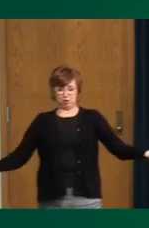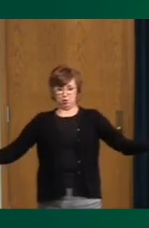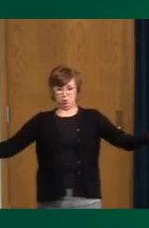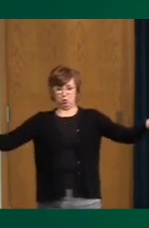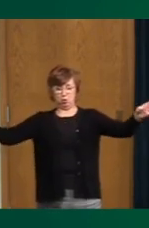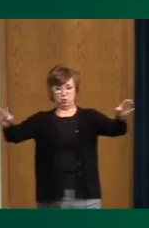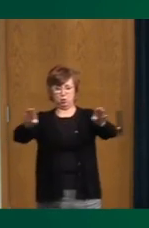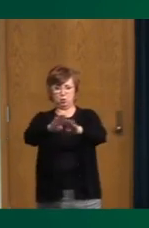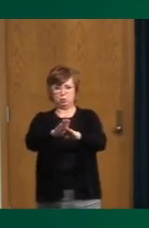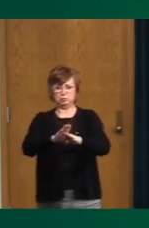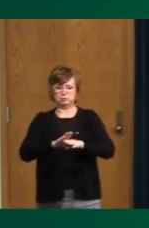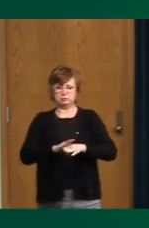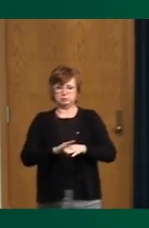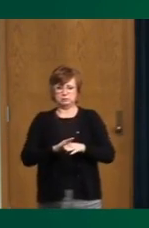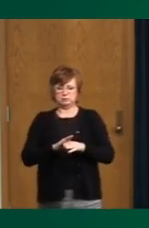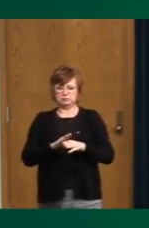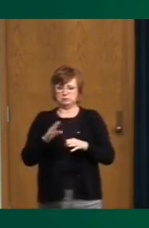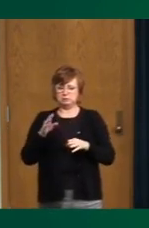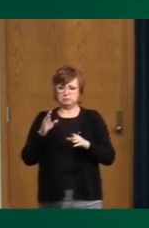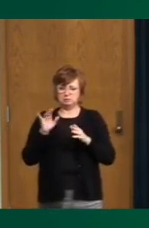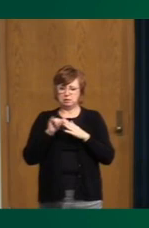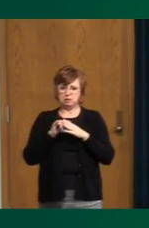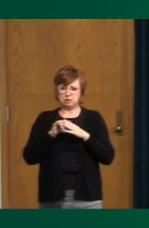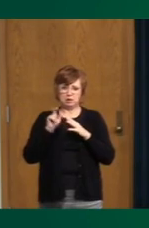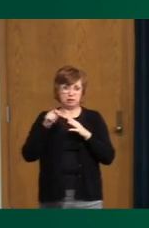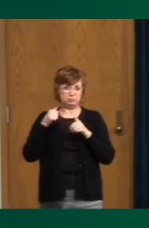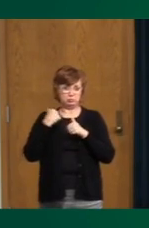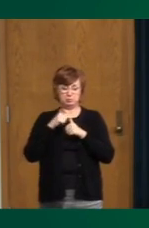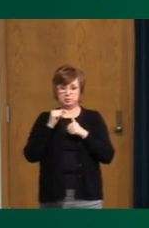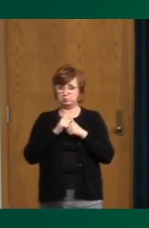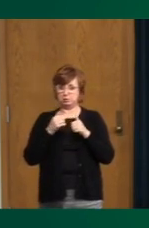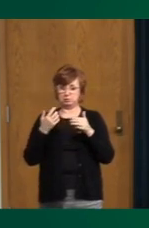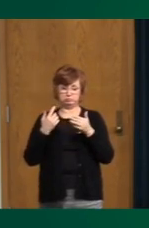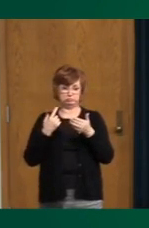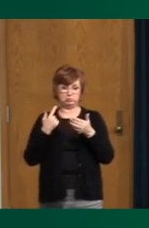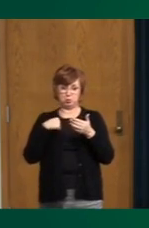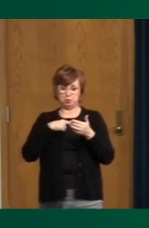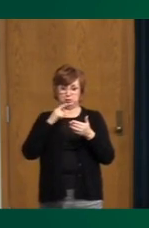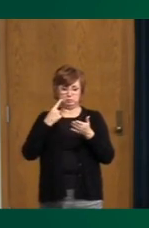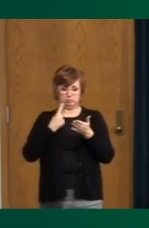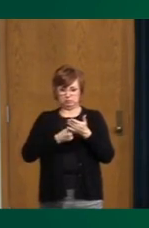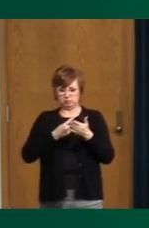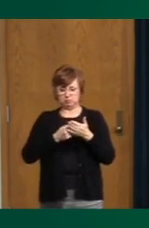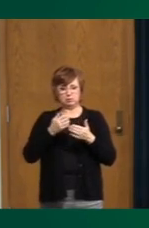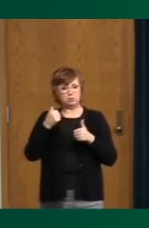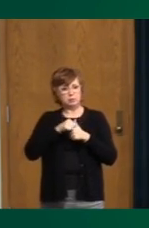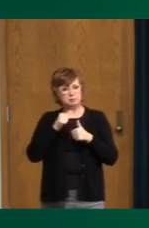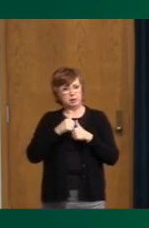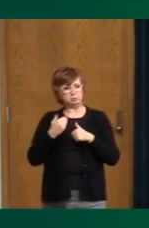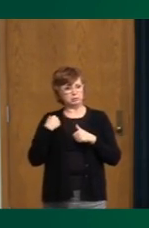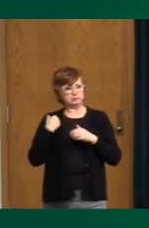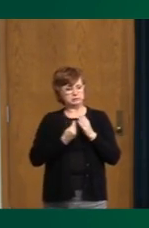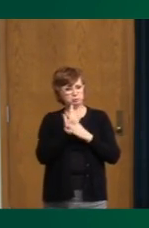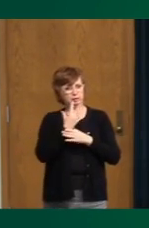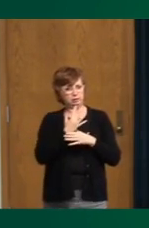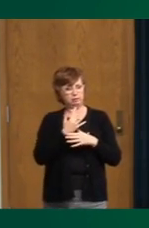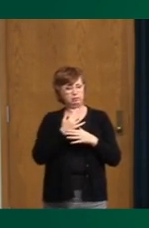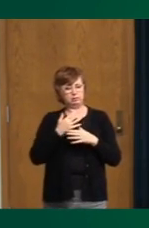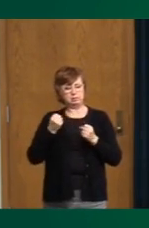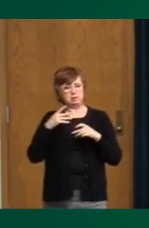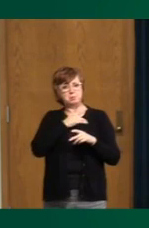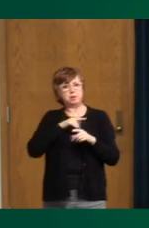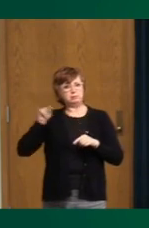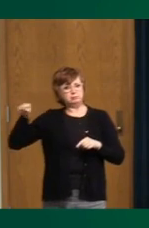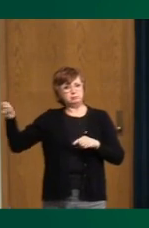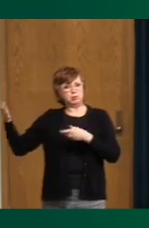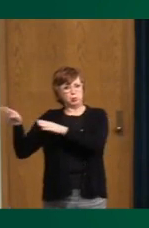had a lockdown earlier this year in Saskatchewan. We were one of the last provinces to shut things down due to the numbers that we had,